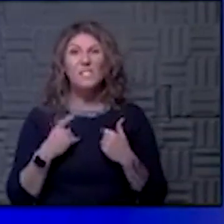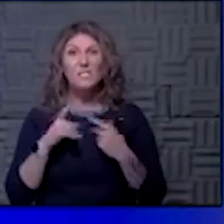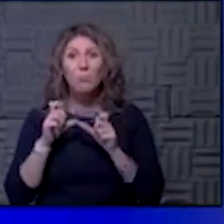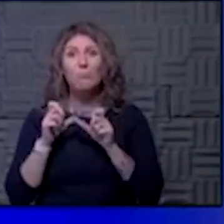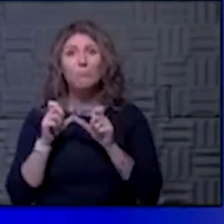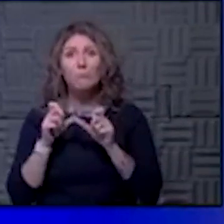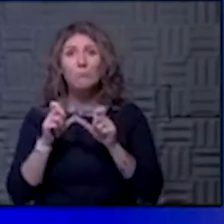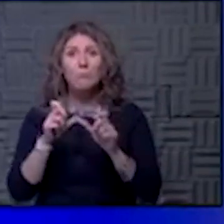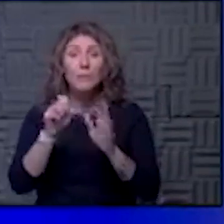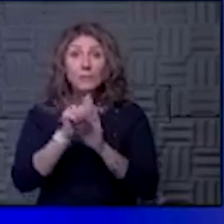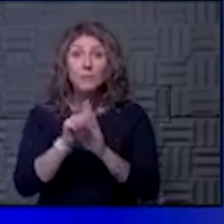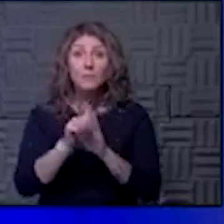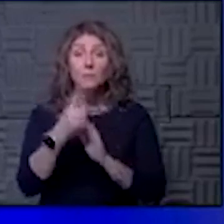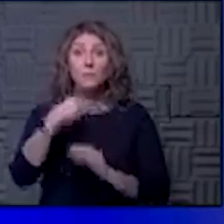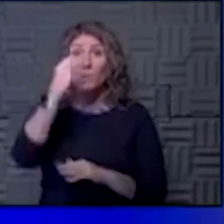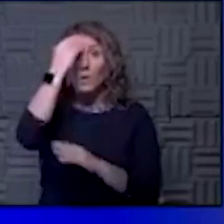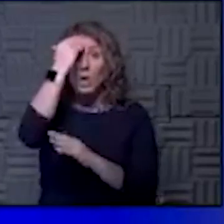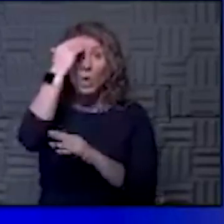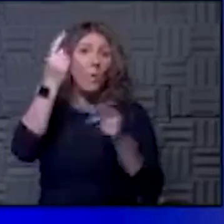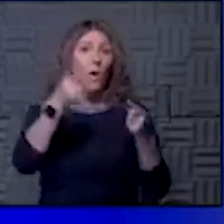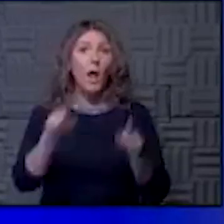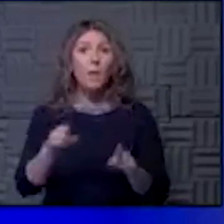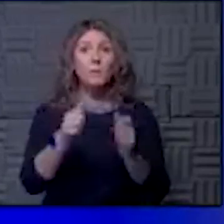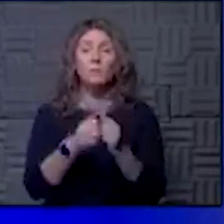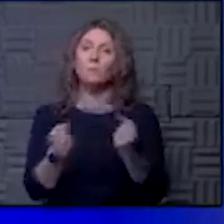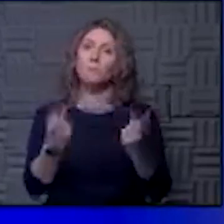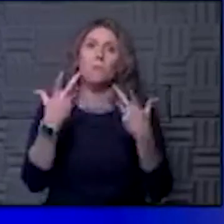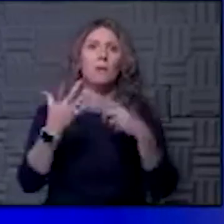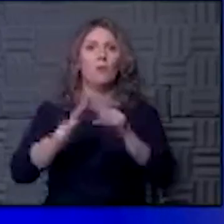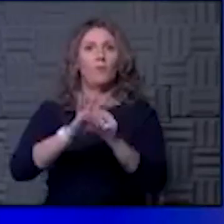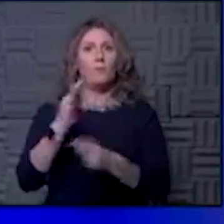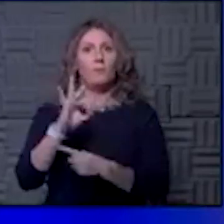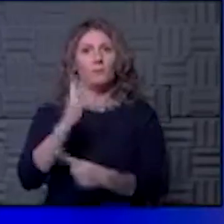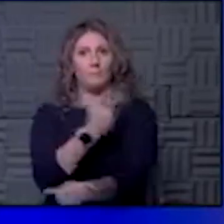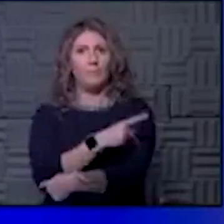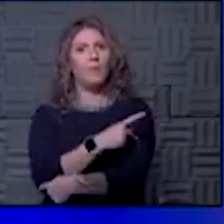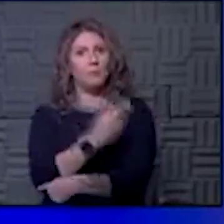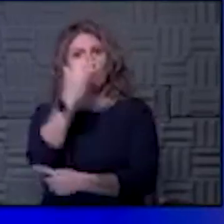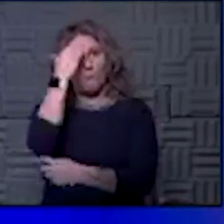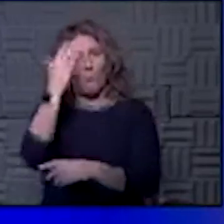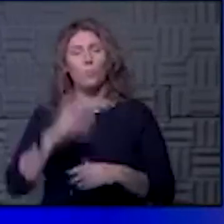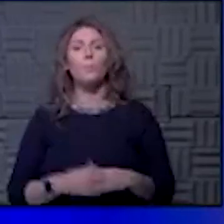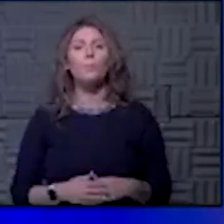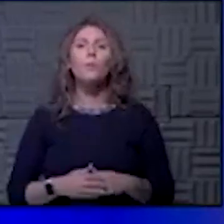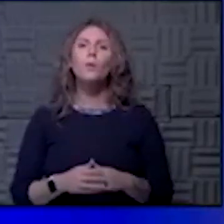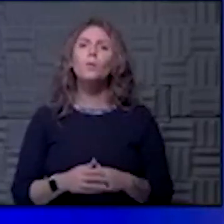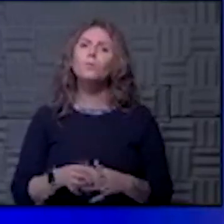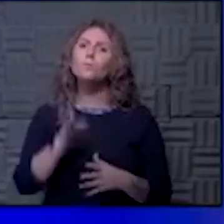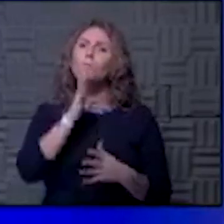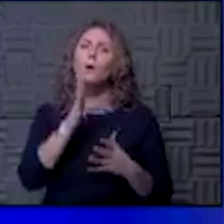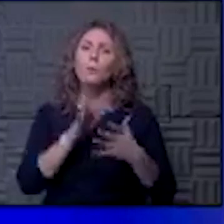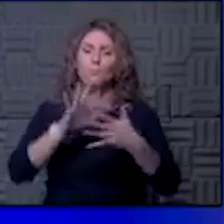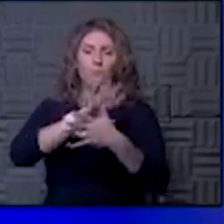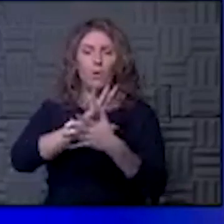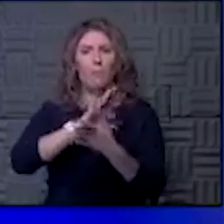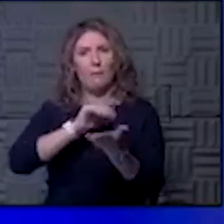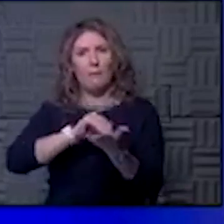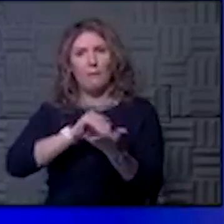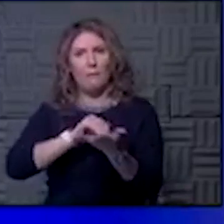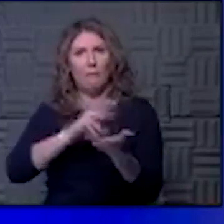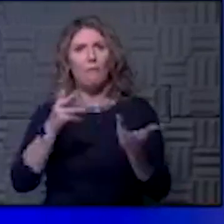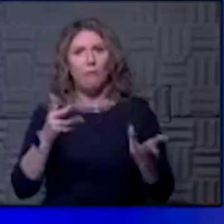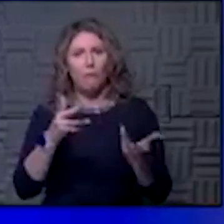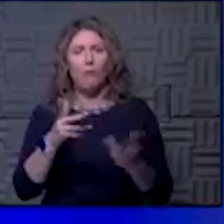lingering symptoms, which we know occurs with so many COVID-19 patients, I would talk with your primary care physician or your medical